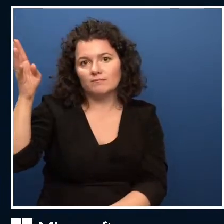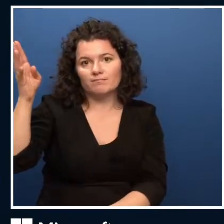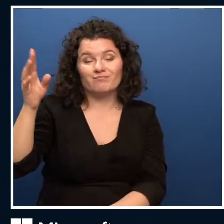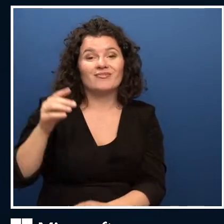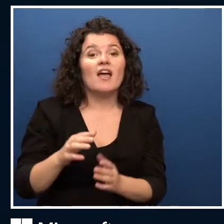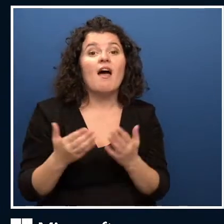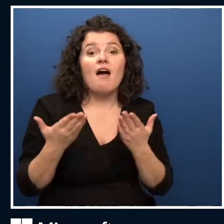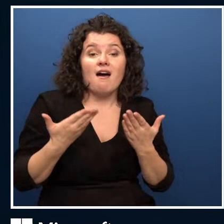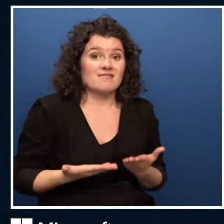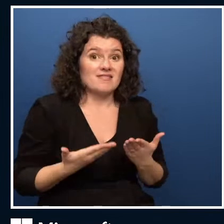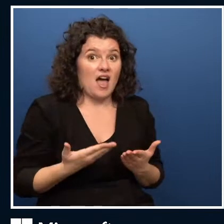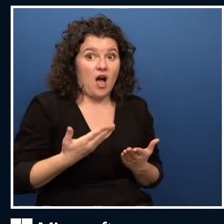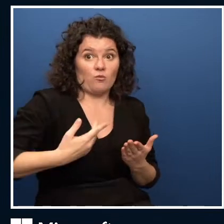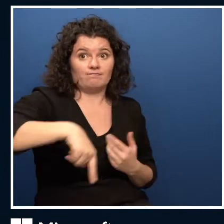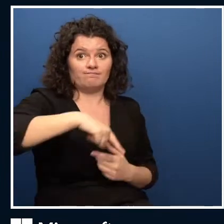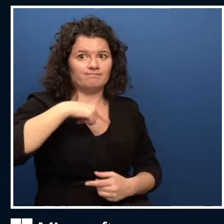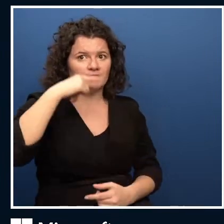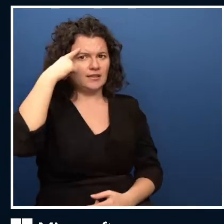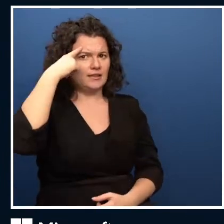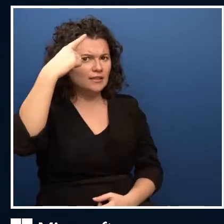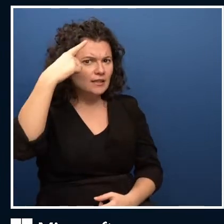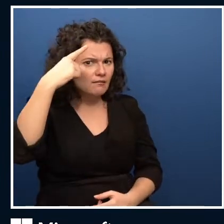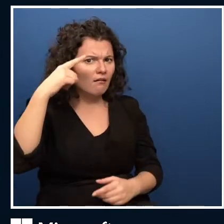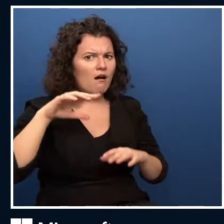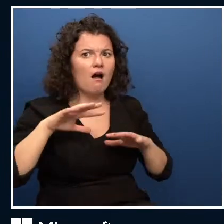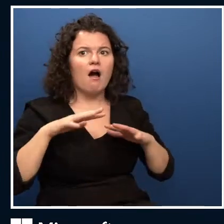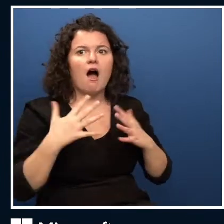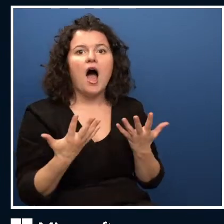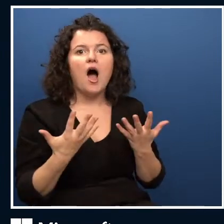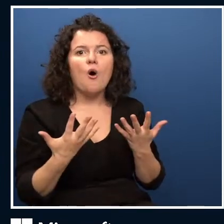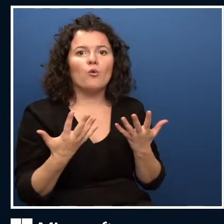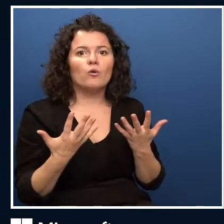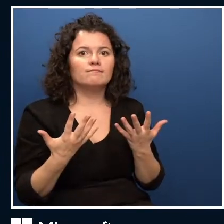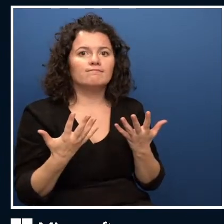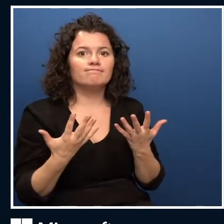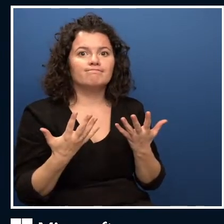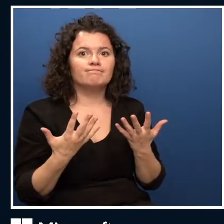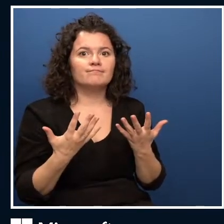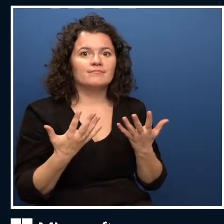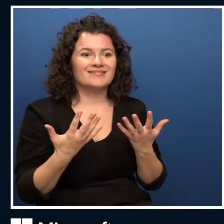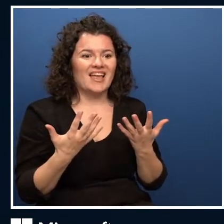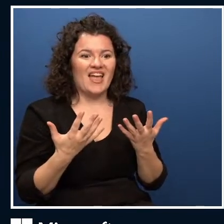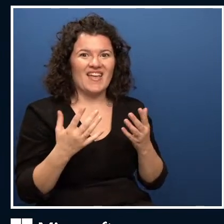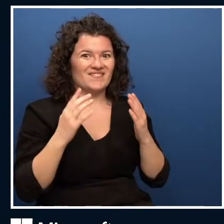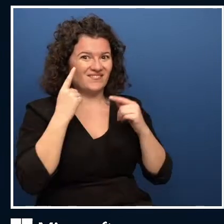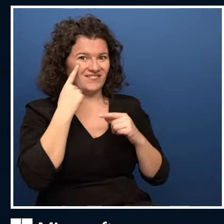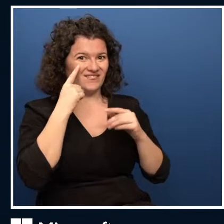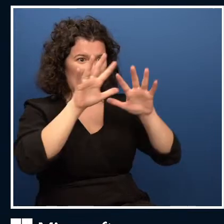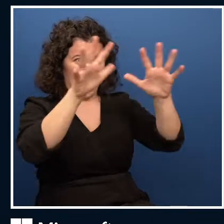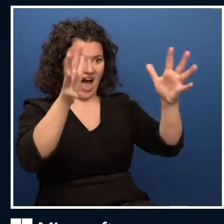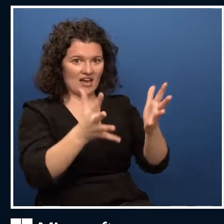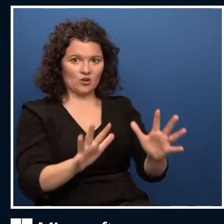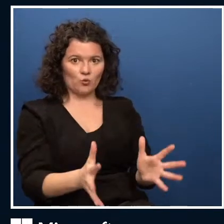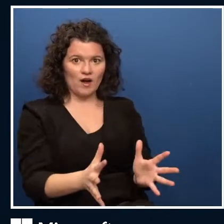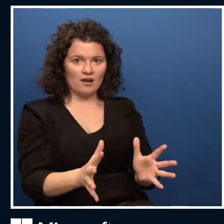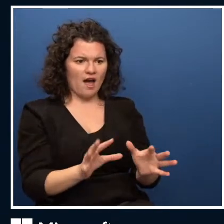architectures to provide us a better performance to achieve AGI